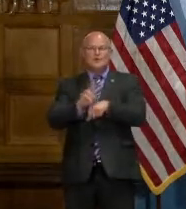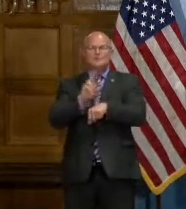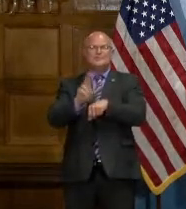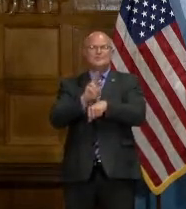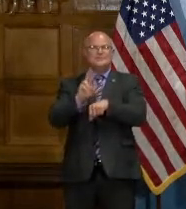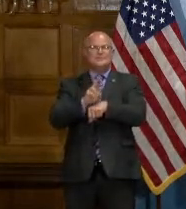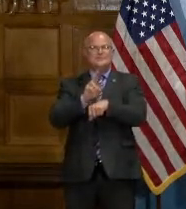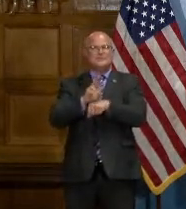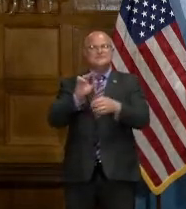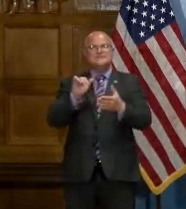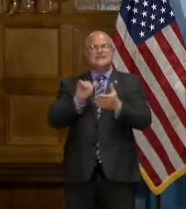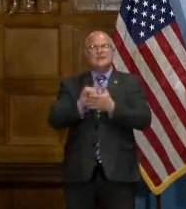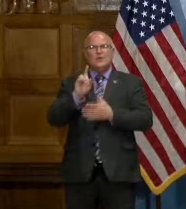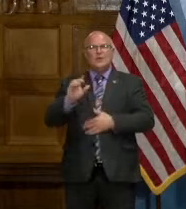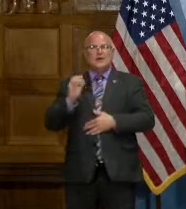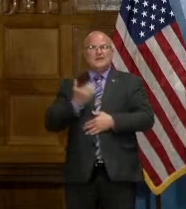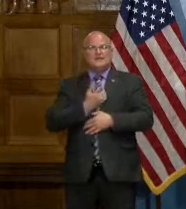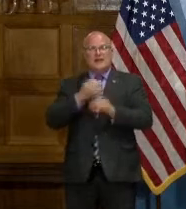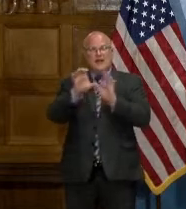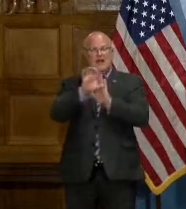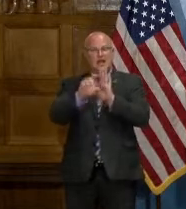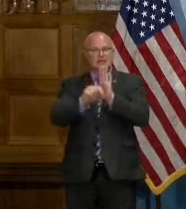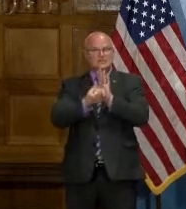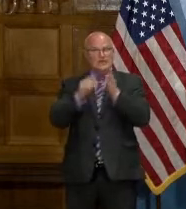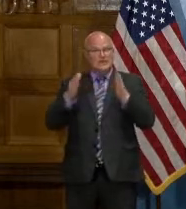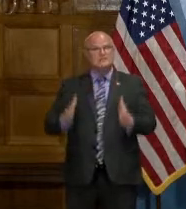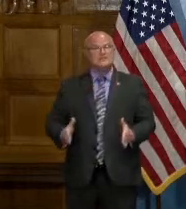utilizing one of our contractors,